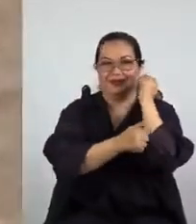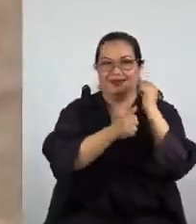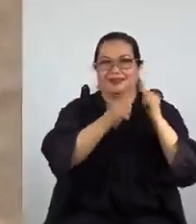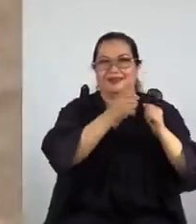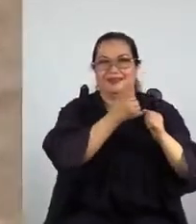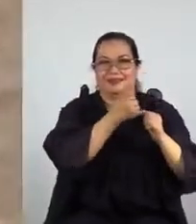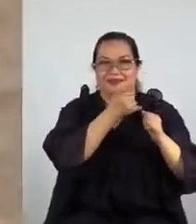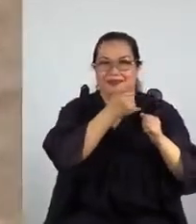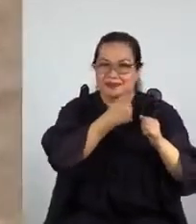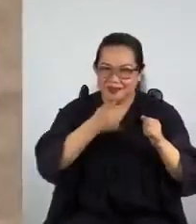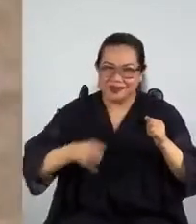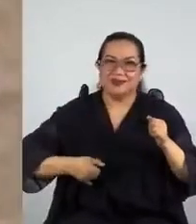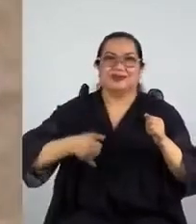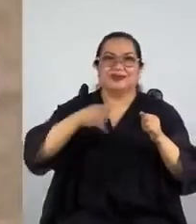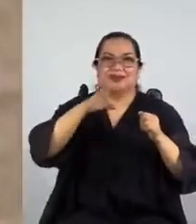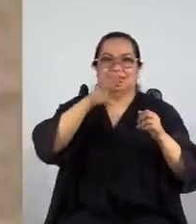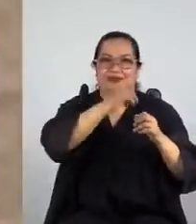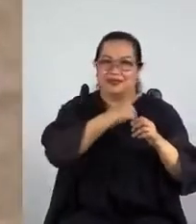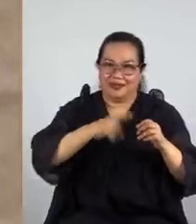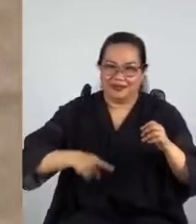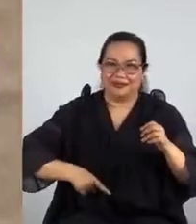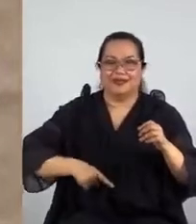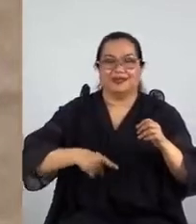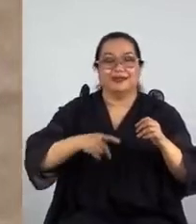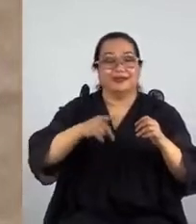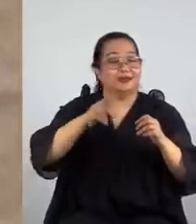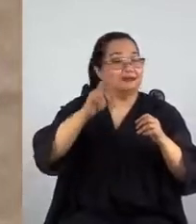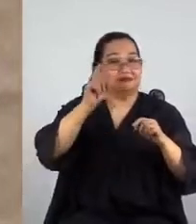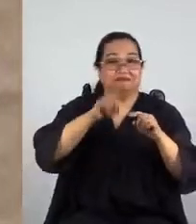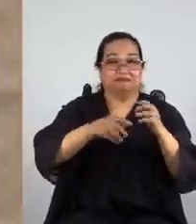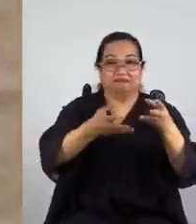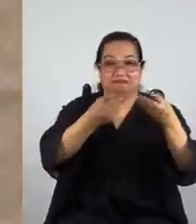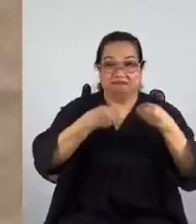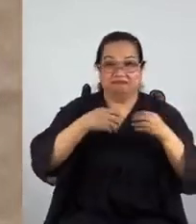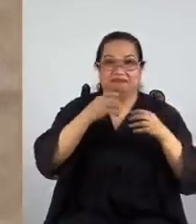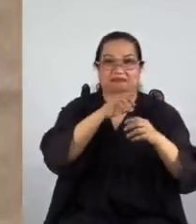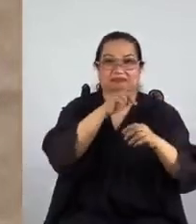power to enable. Jesus can.